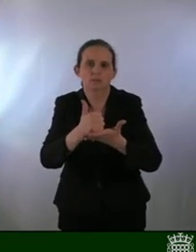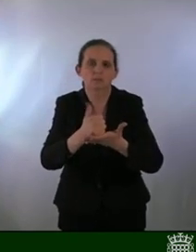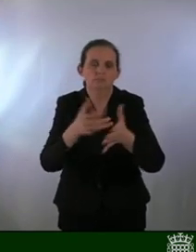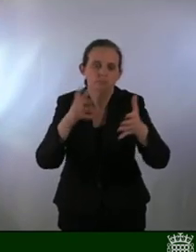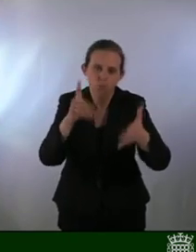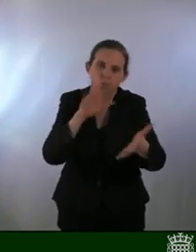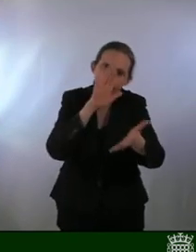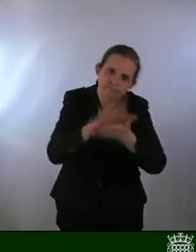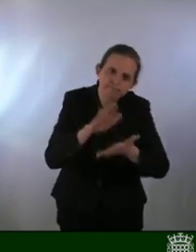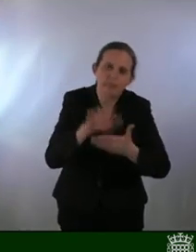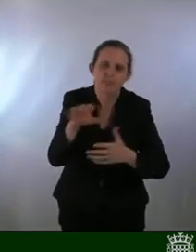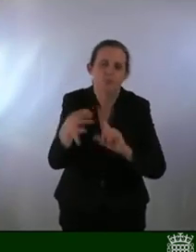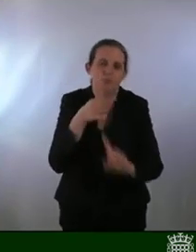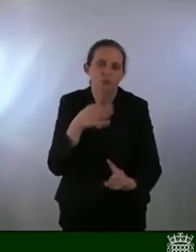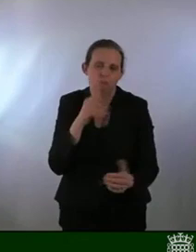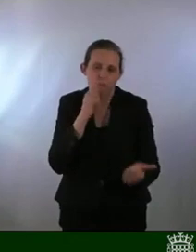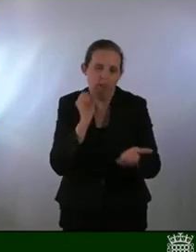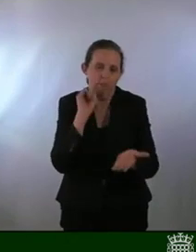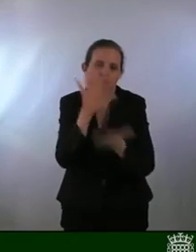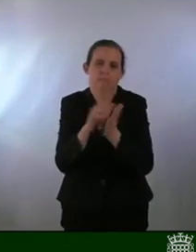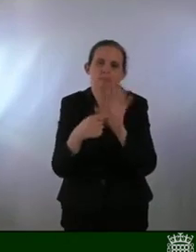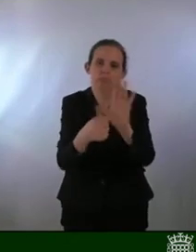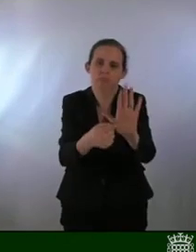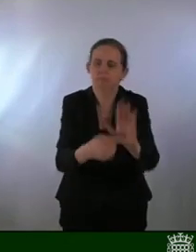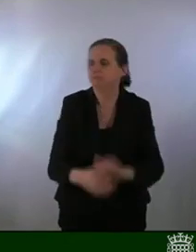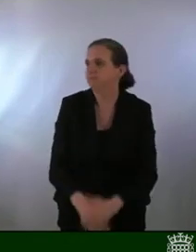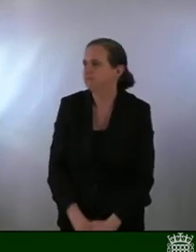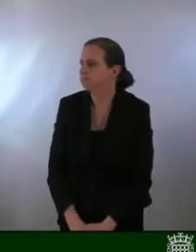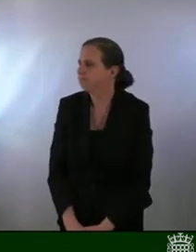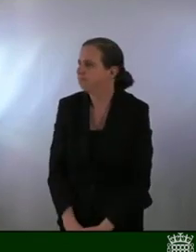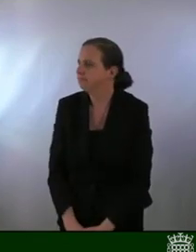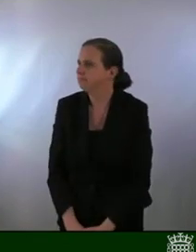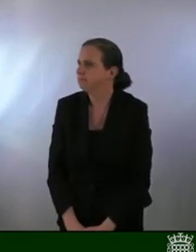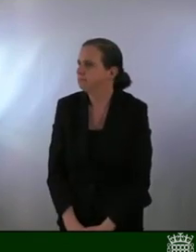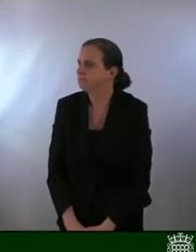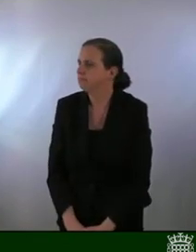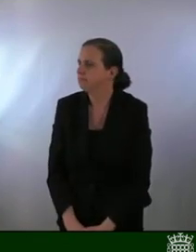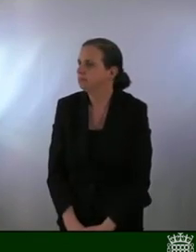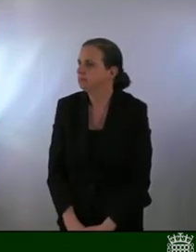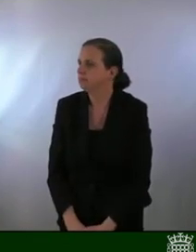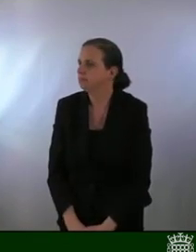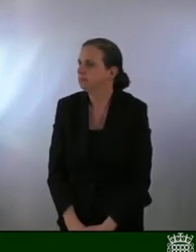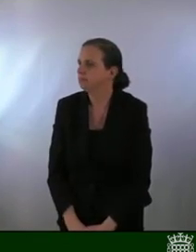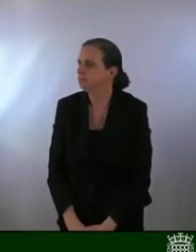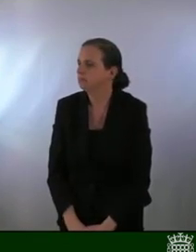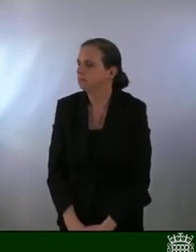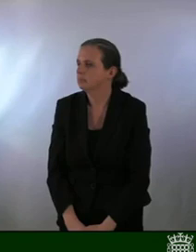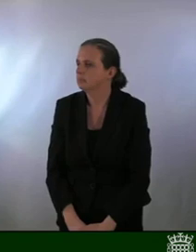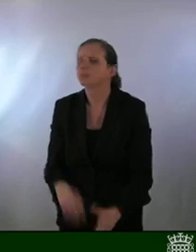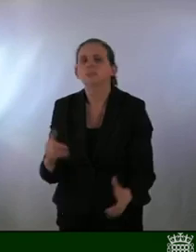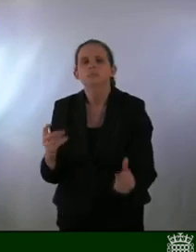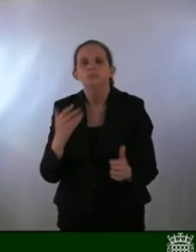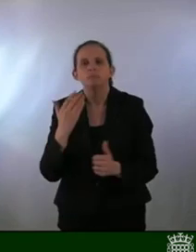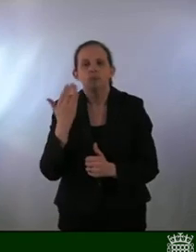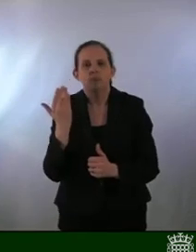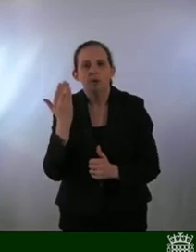to address exactly that question. Judith Cummins. Given the anxiety from schools, colleges and